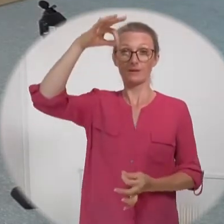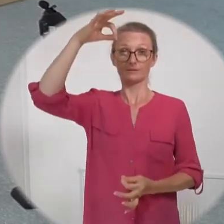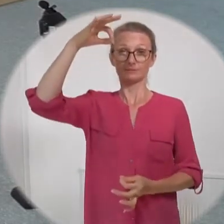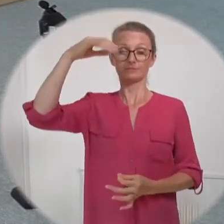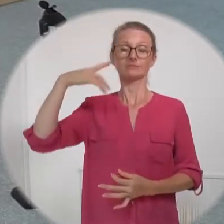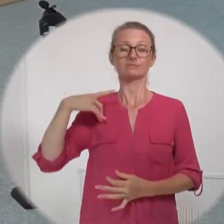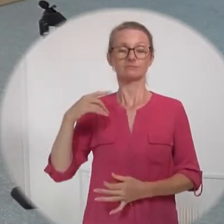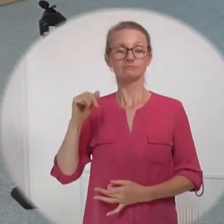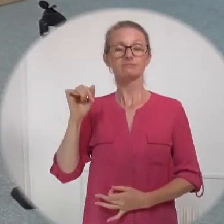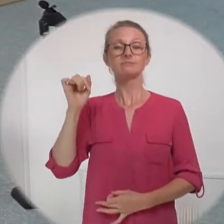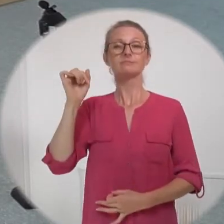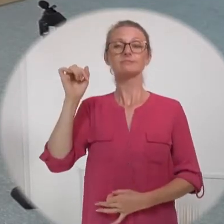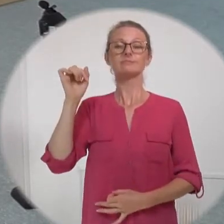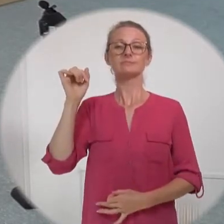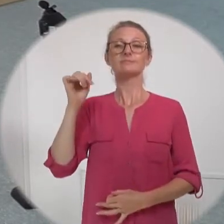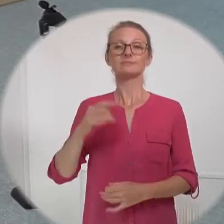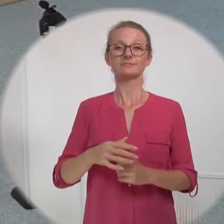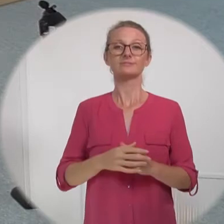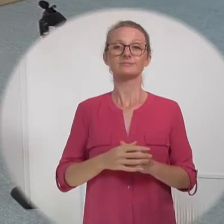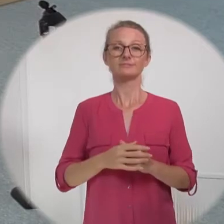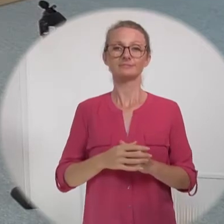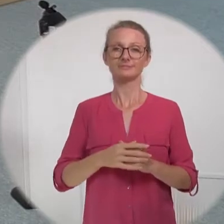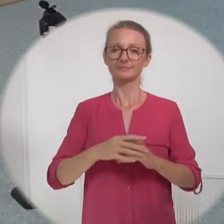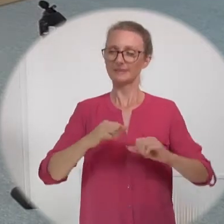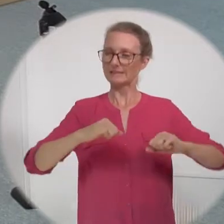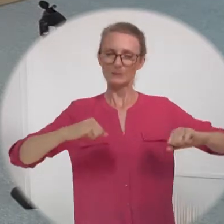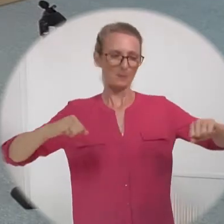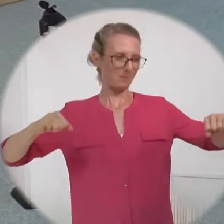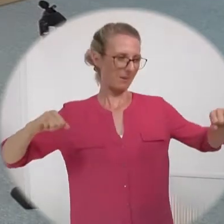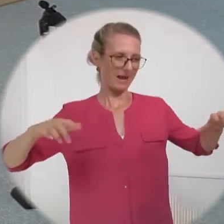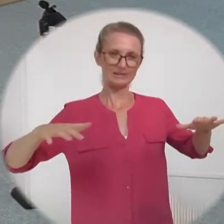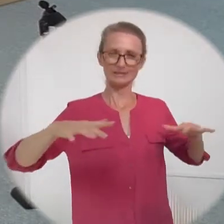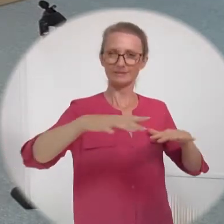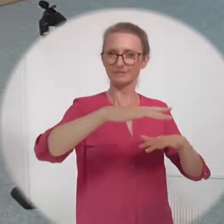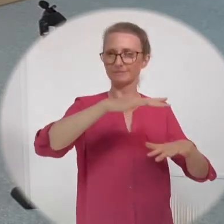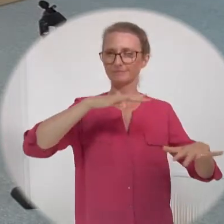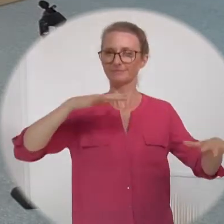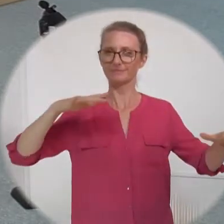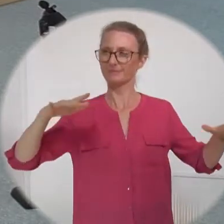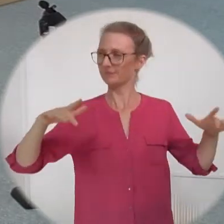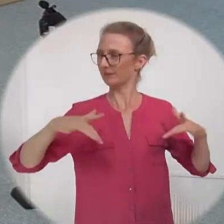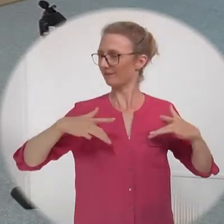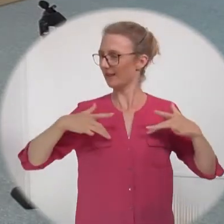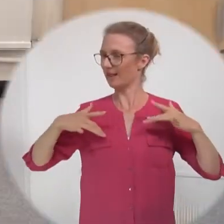and you're owning your space and feeling comfortable.